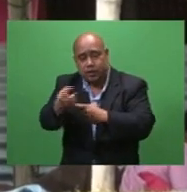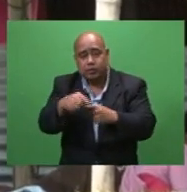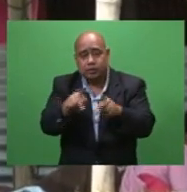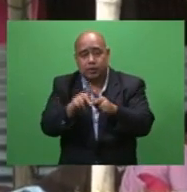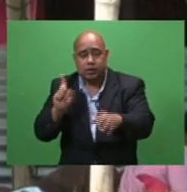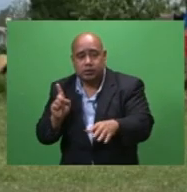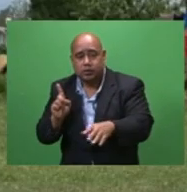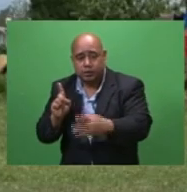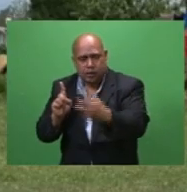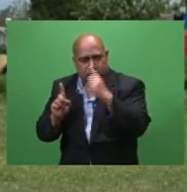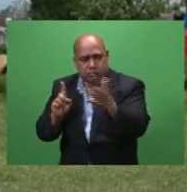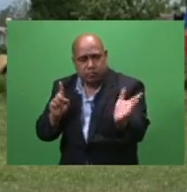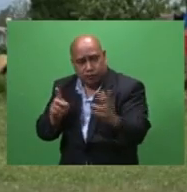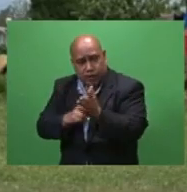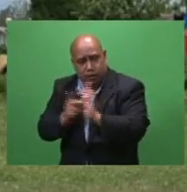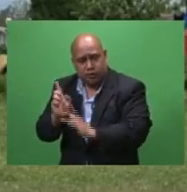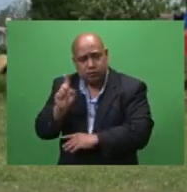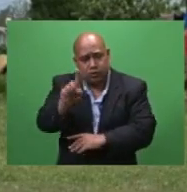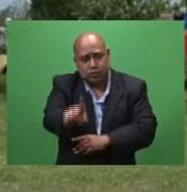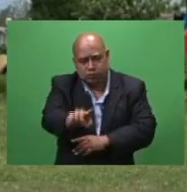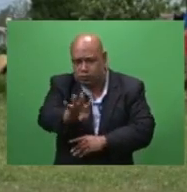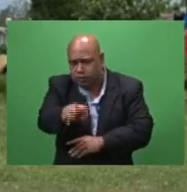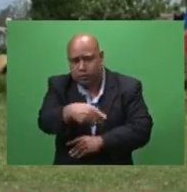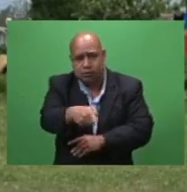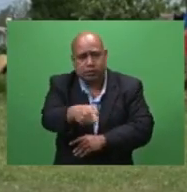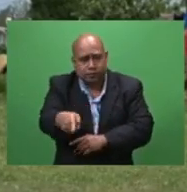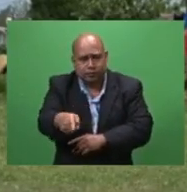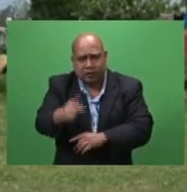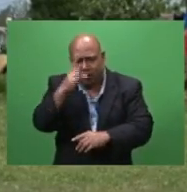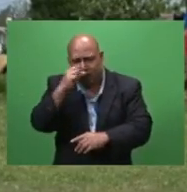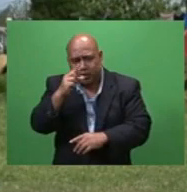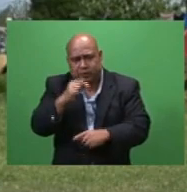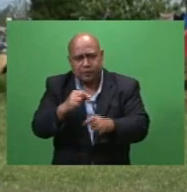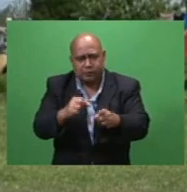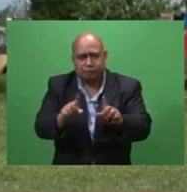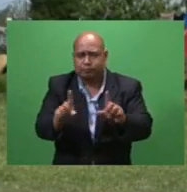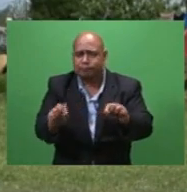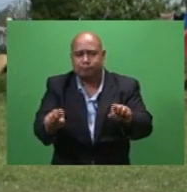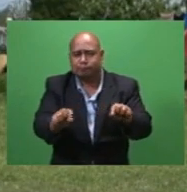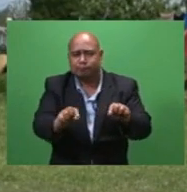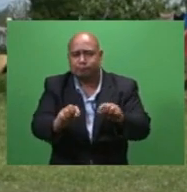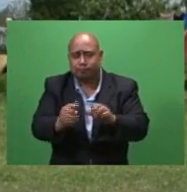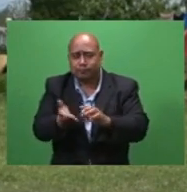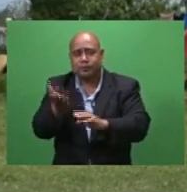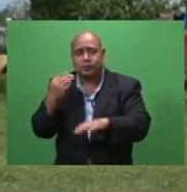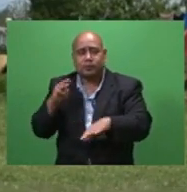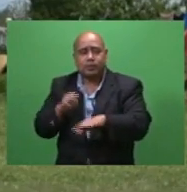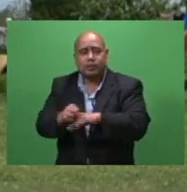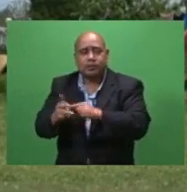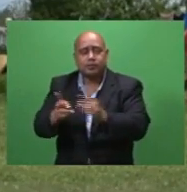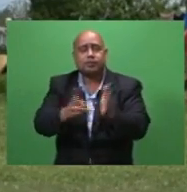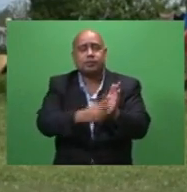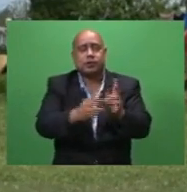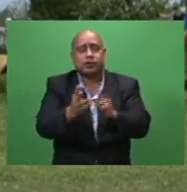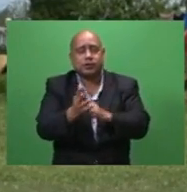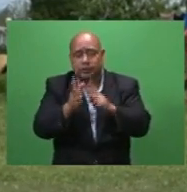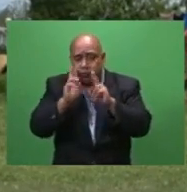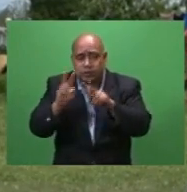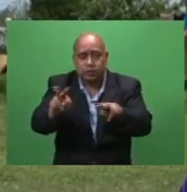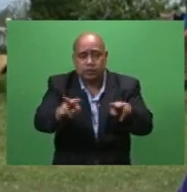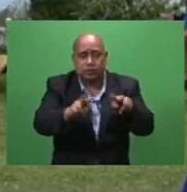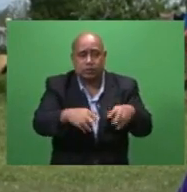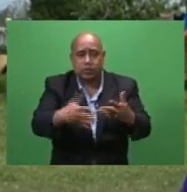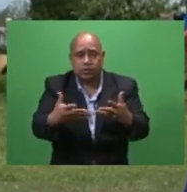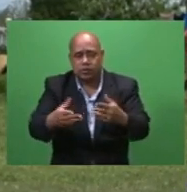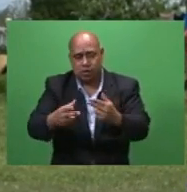health officials. Last Monday we just had our village inspection with the health team. We have representatives from the Ministry of